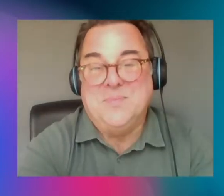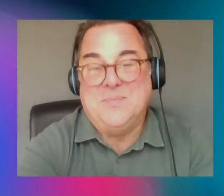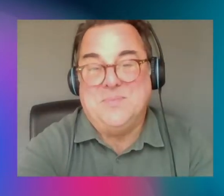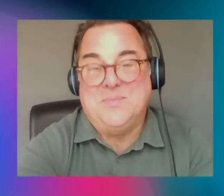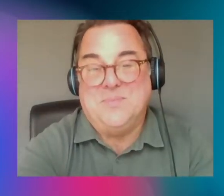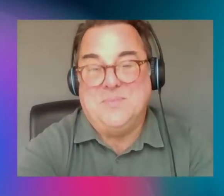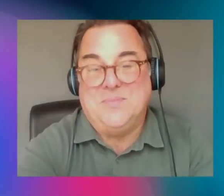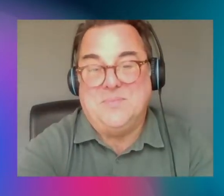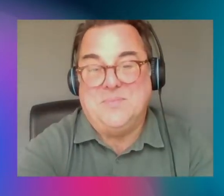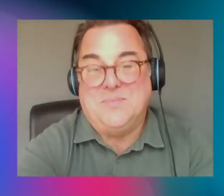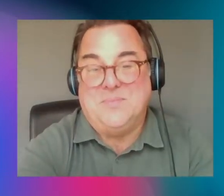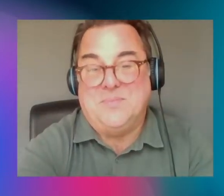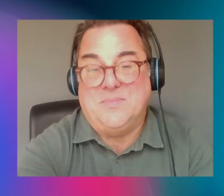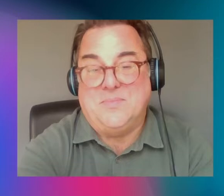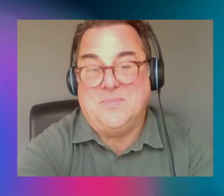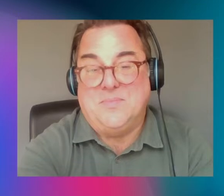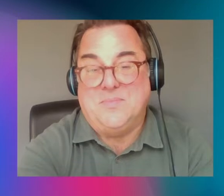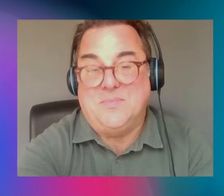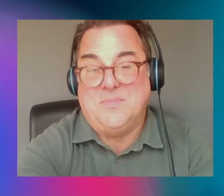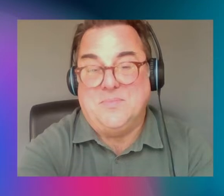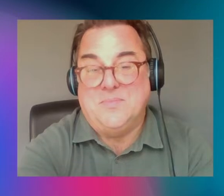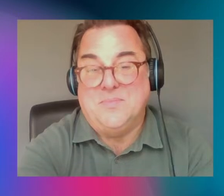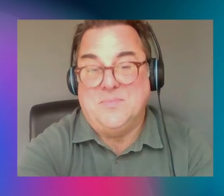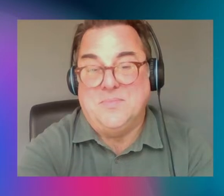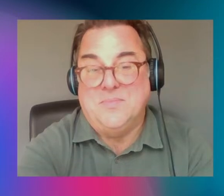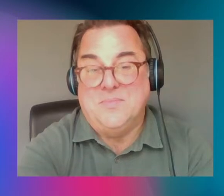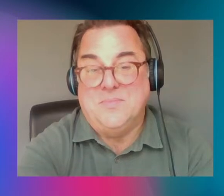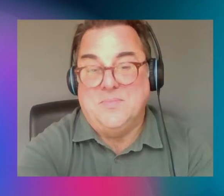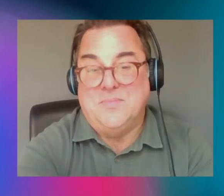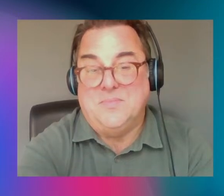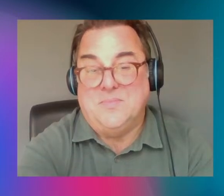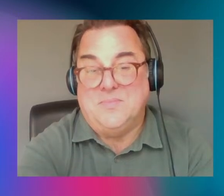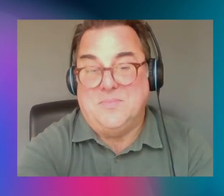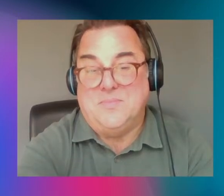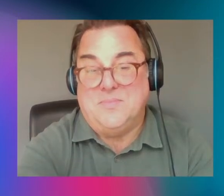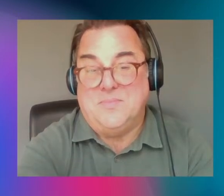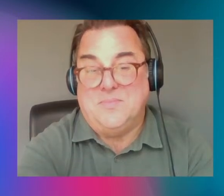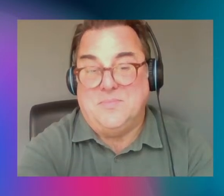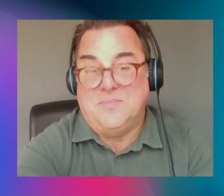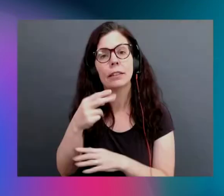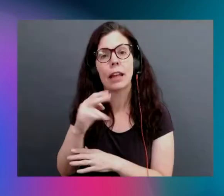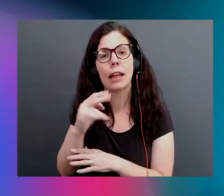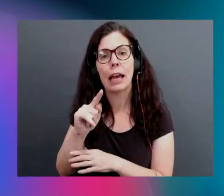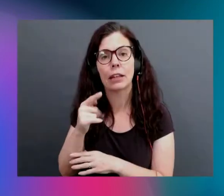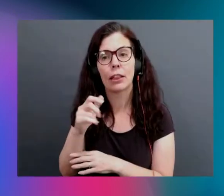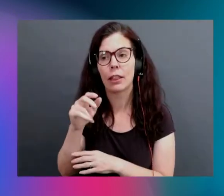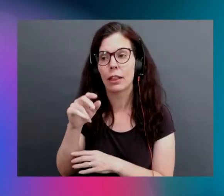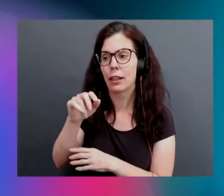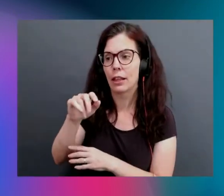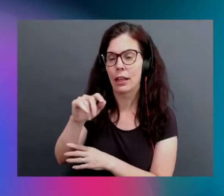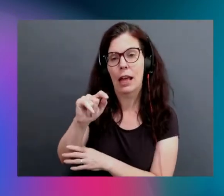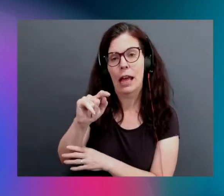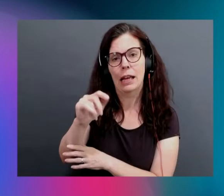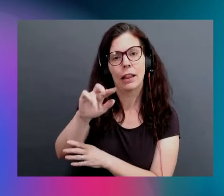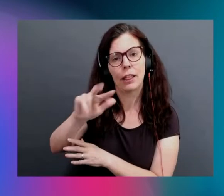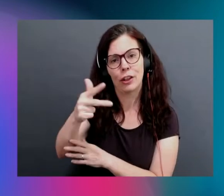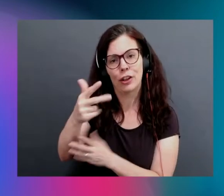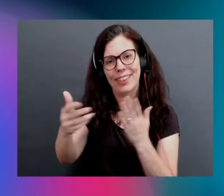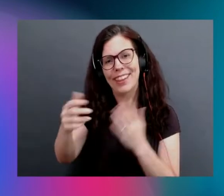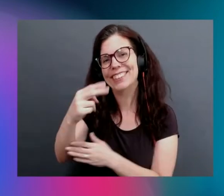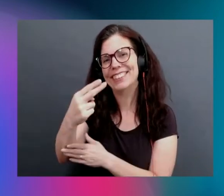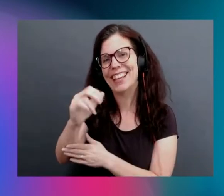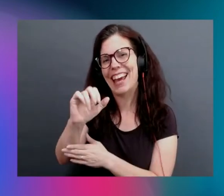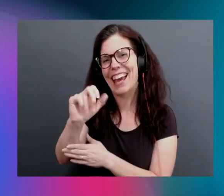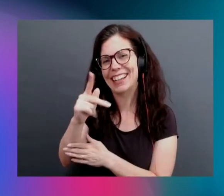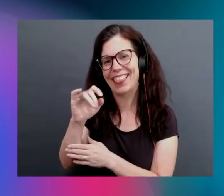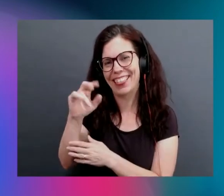we are launching in partnership with UNESCO and basically encouraging anyone, again, to go and go use all